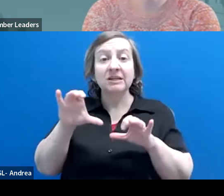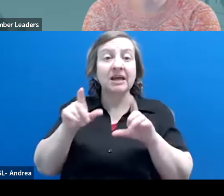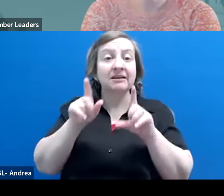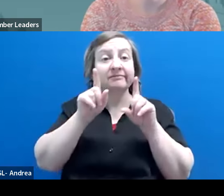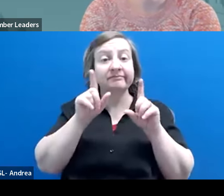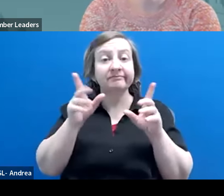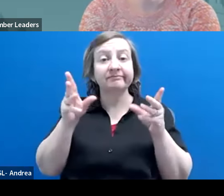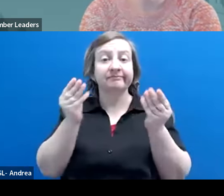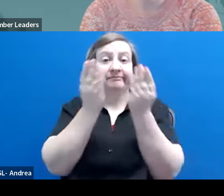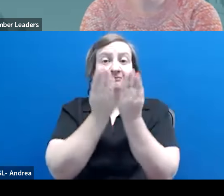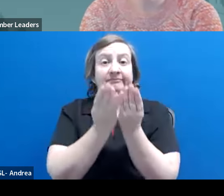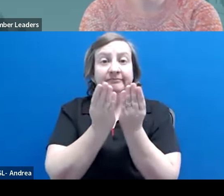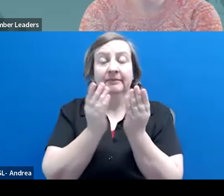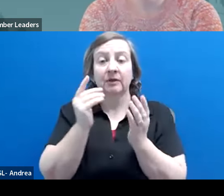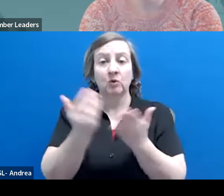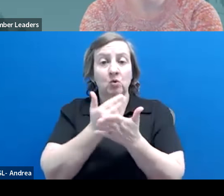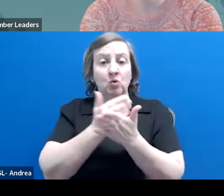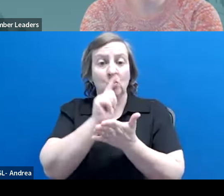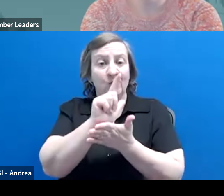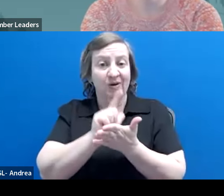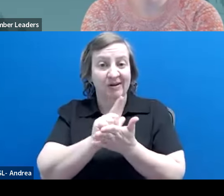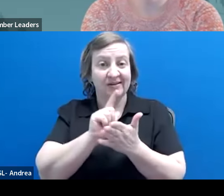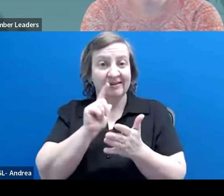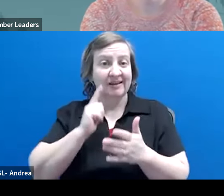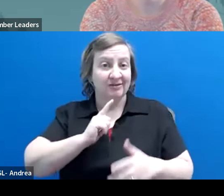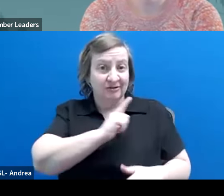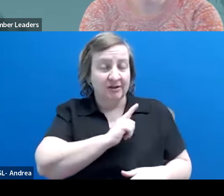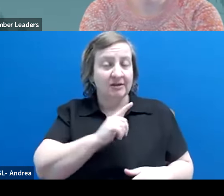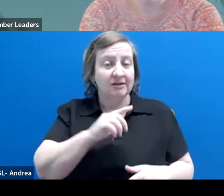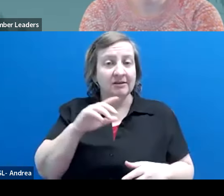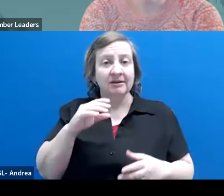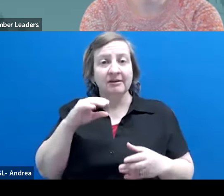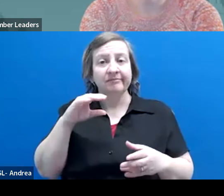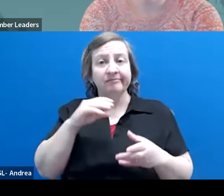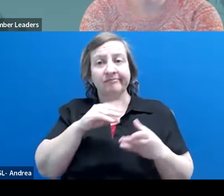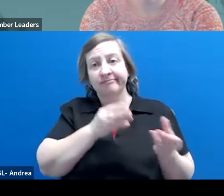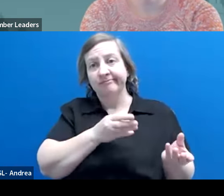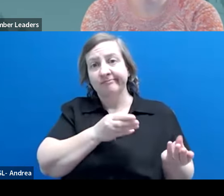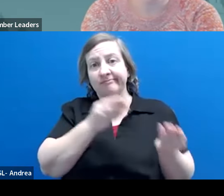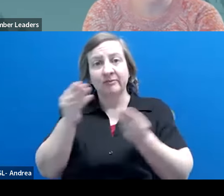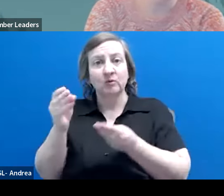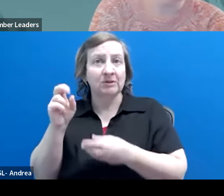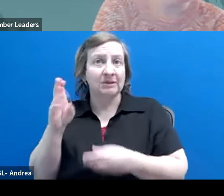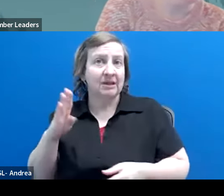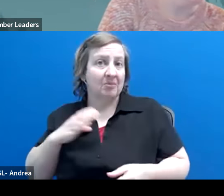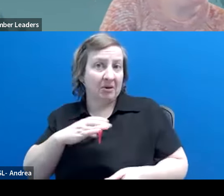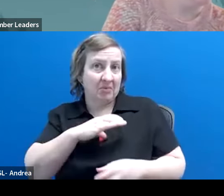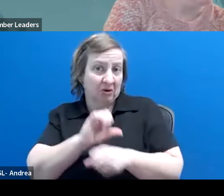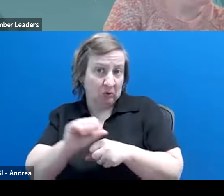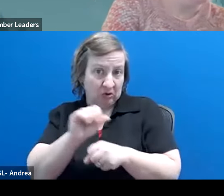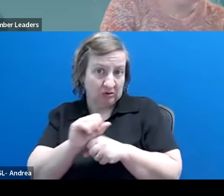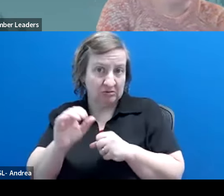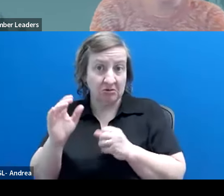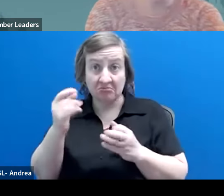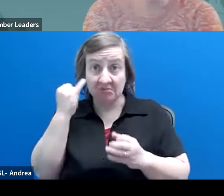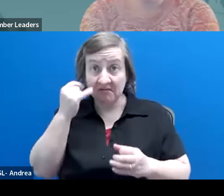legislation and a crosswalk to subcommittee work. So we will either, if this is okay with you,